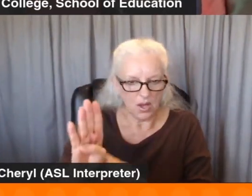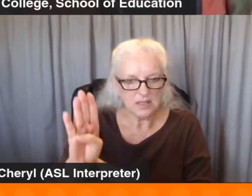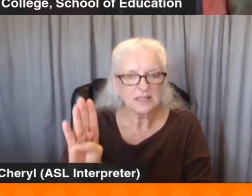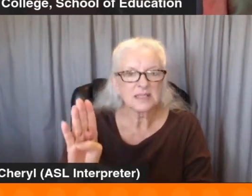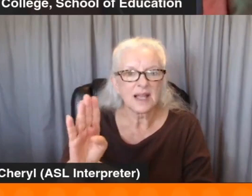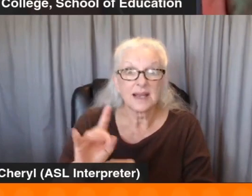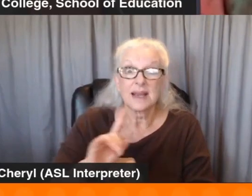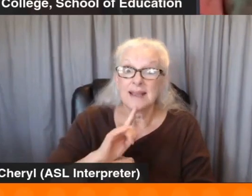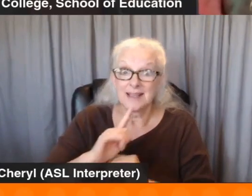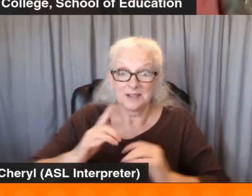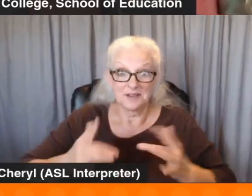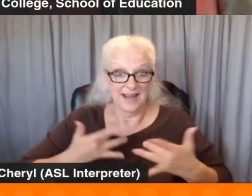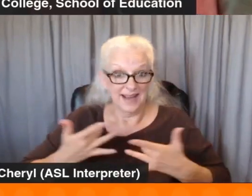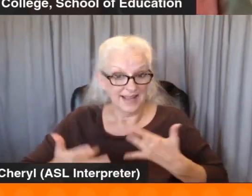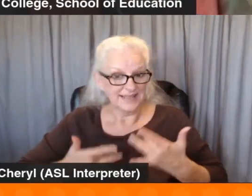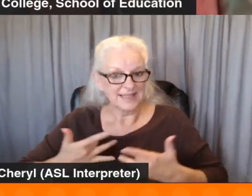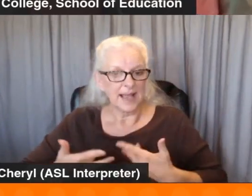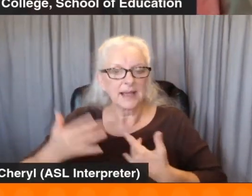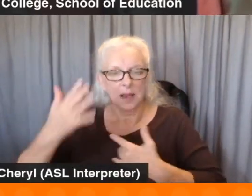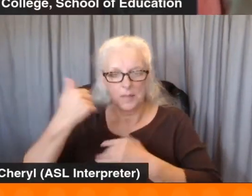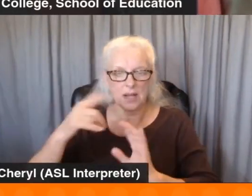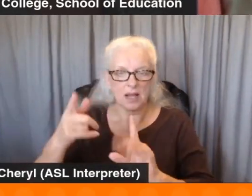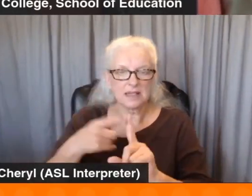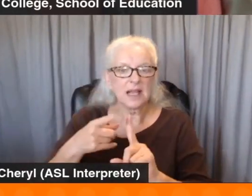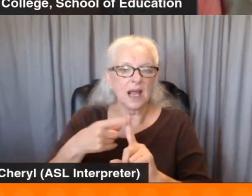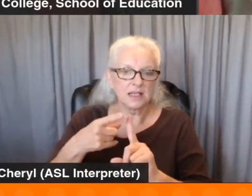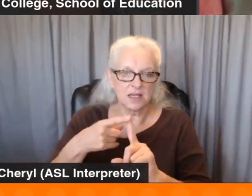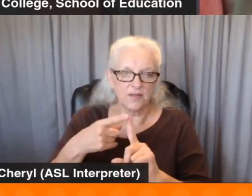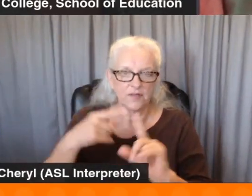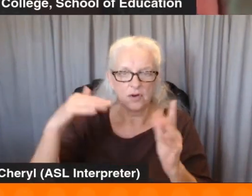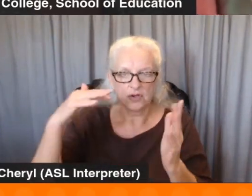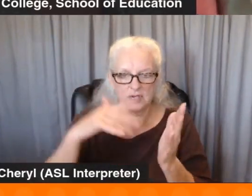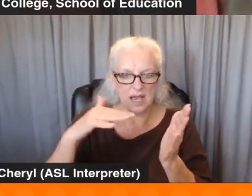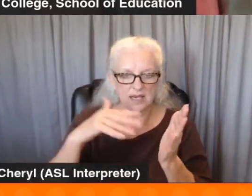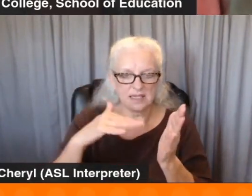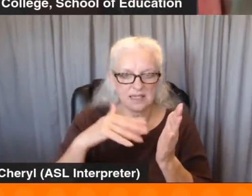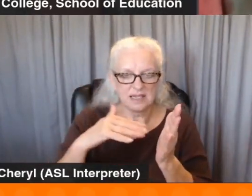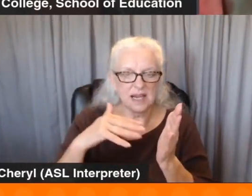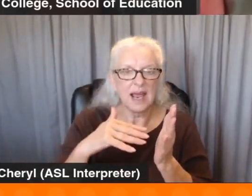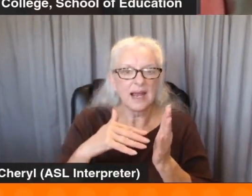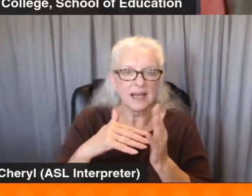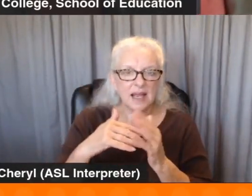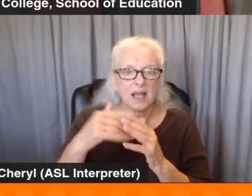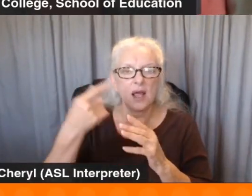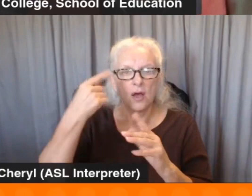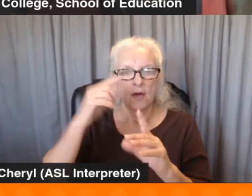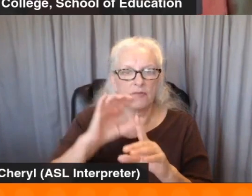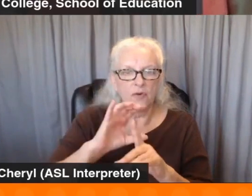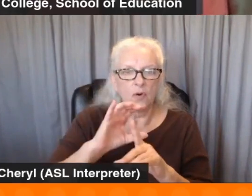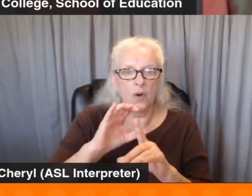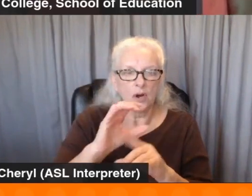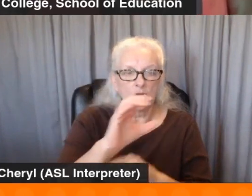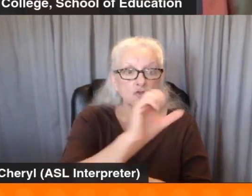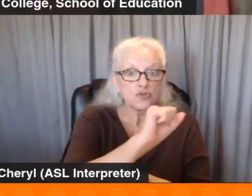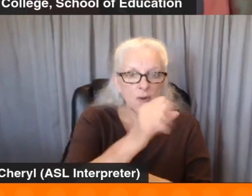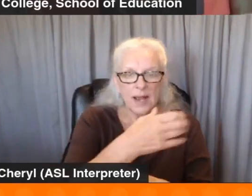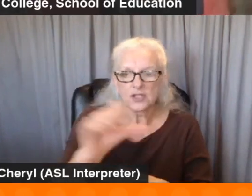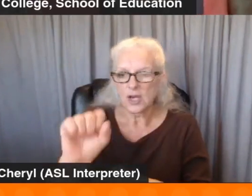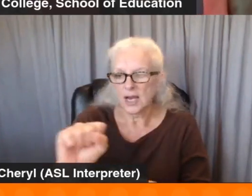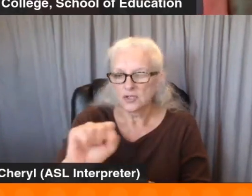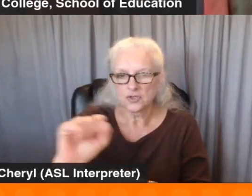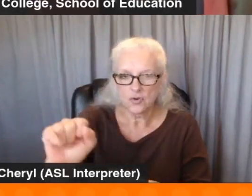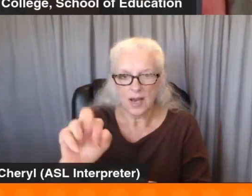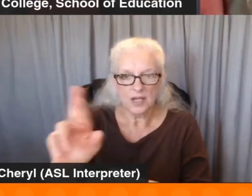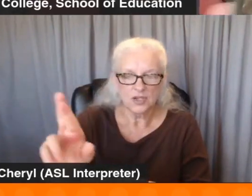really exciting because it's one of the first ever studies that looked at how children learn with Scratch Junior and how does it have an impact on math